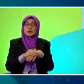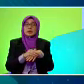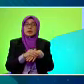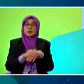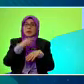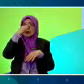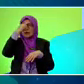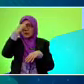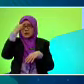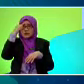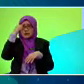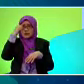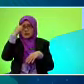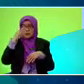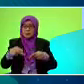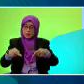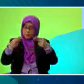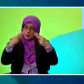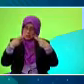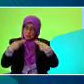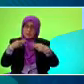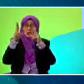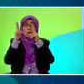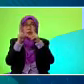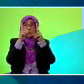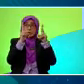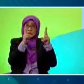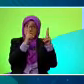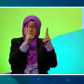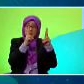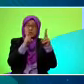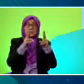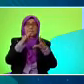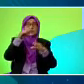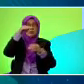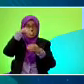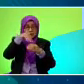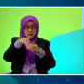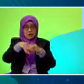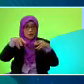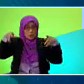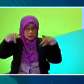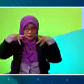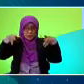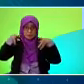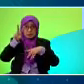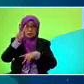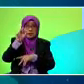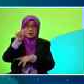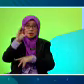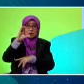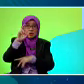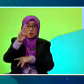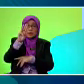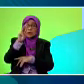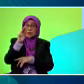low or very high temperature. Therefore, the pack of beef salami in the fridge will still be fresh, while the one on the table will